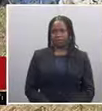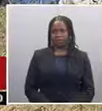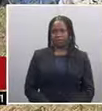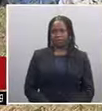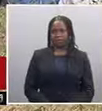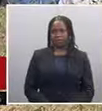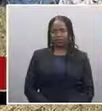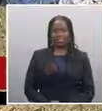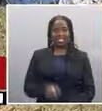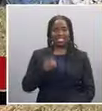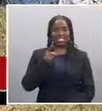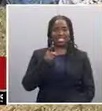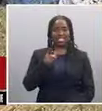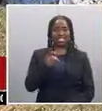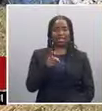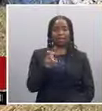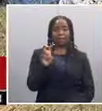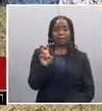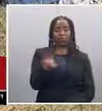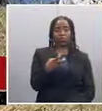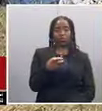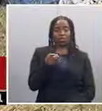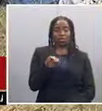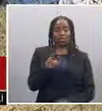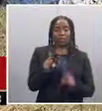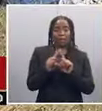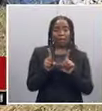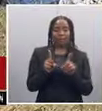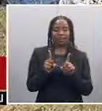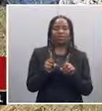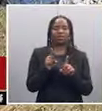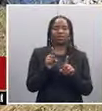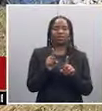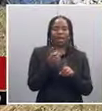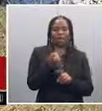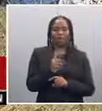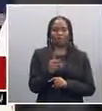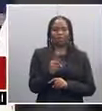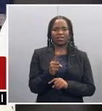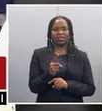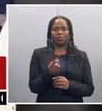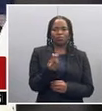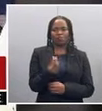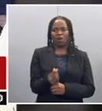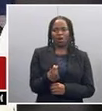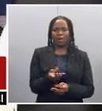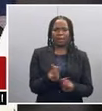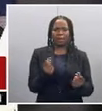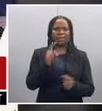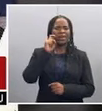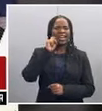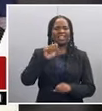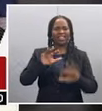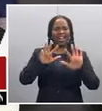This hijacked vehicle may have been saved, but its most precious cargo is gone forever.